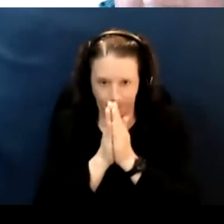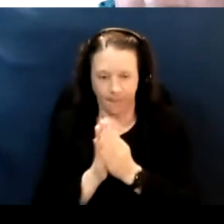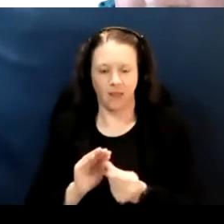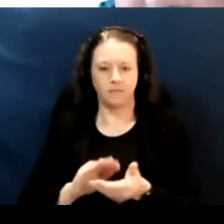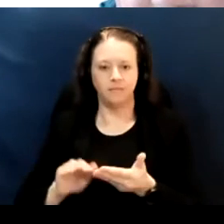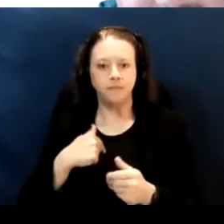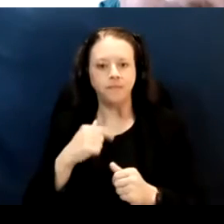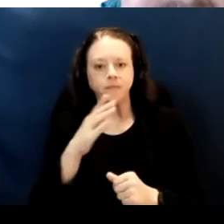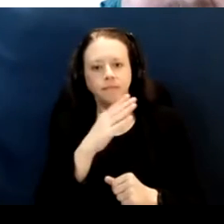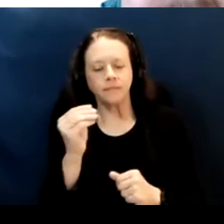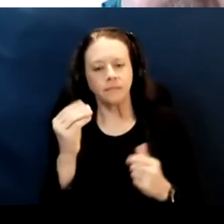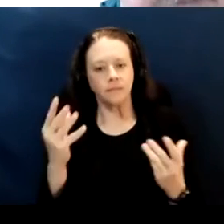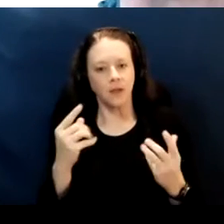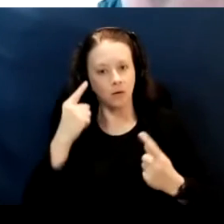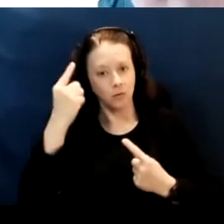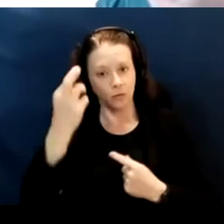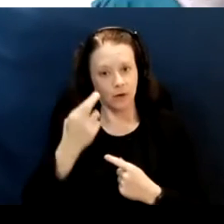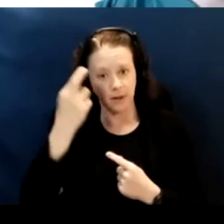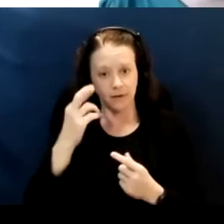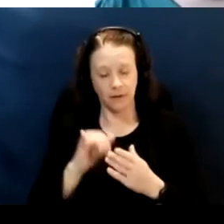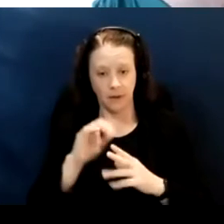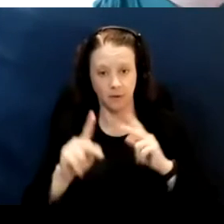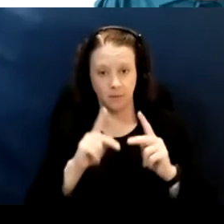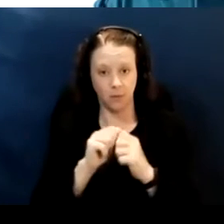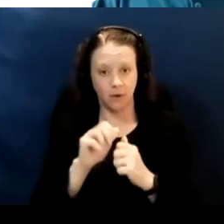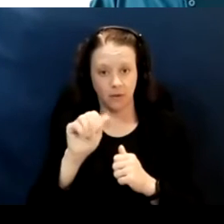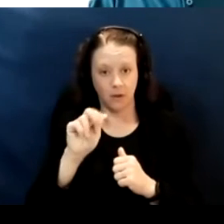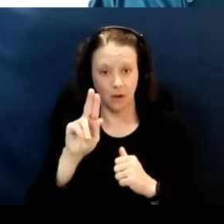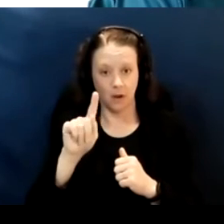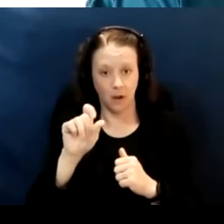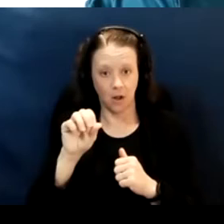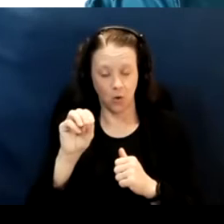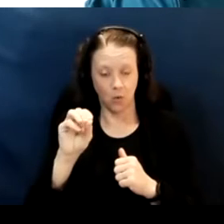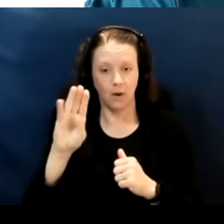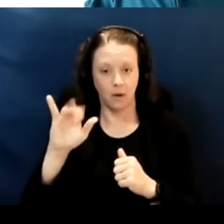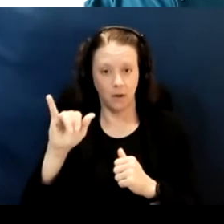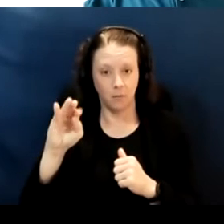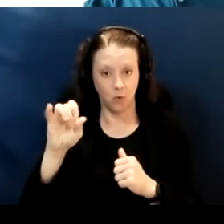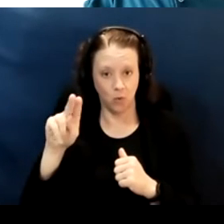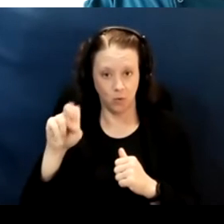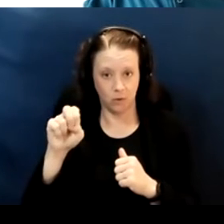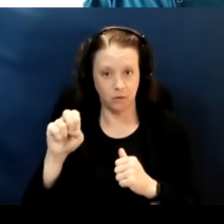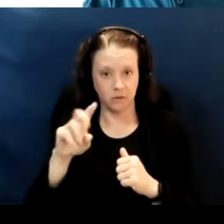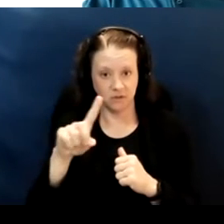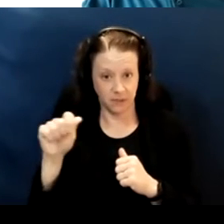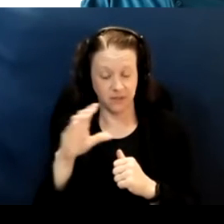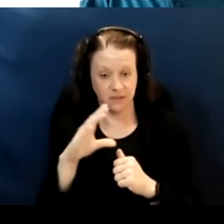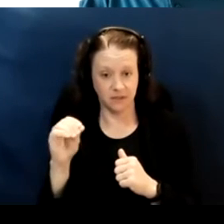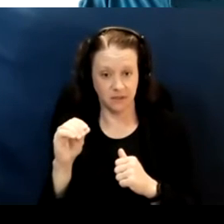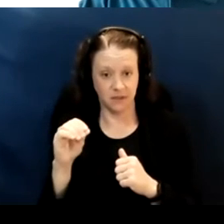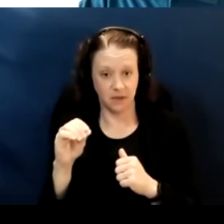recognizing that people with autoimmune disabilities and breathing